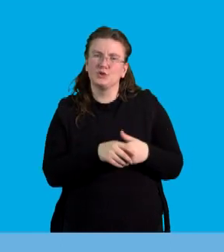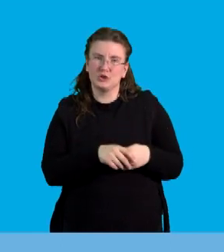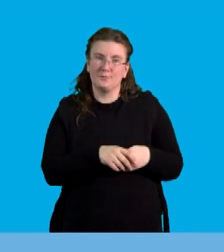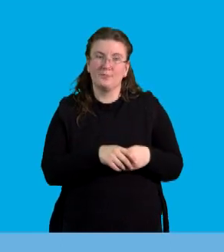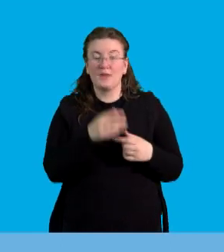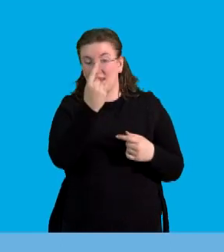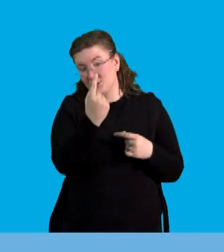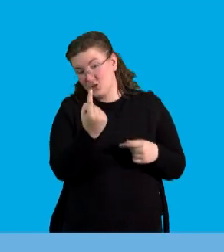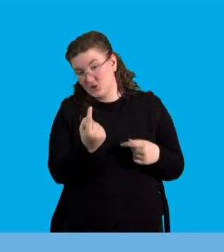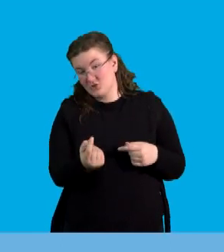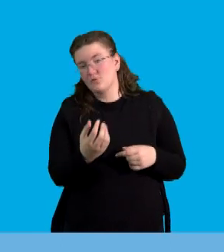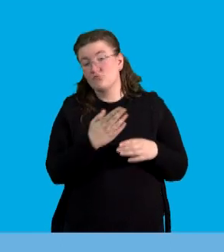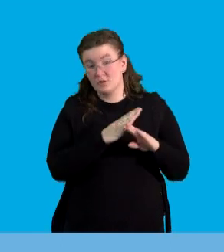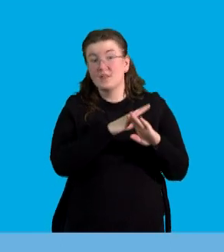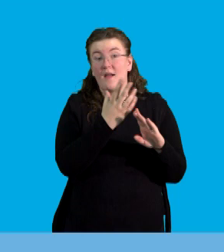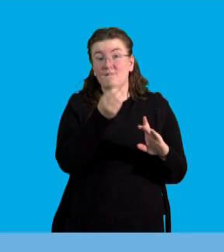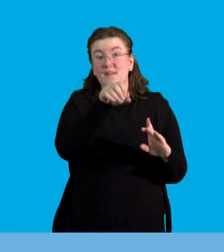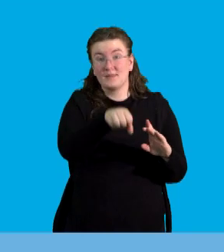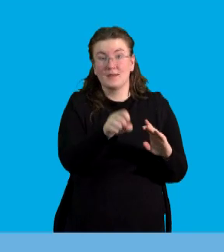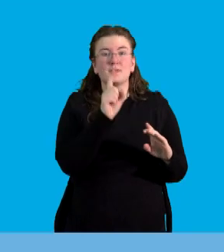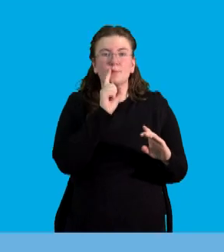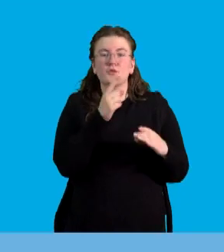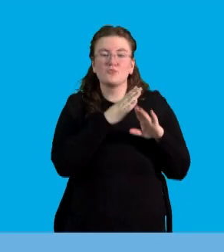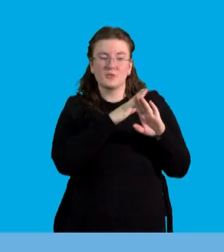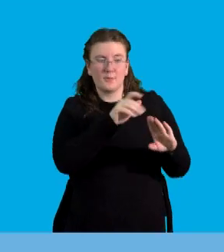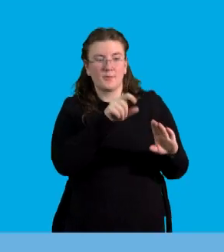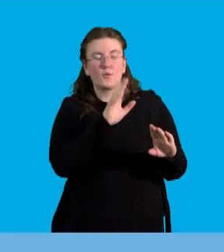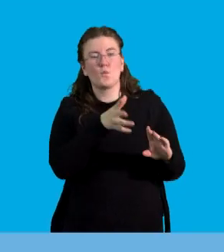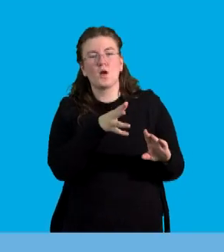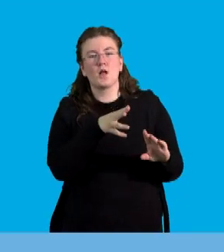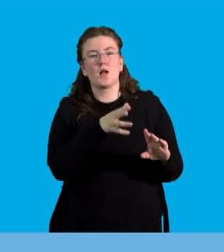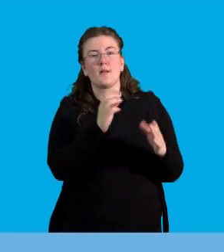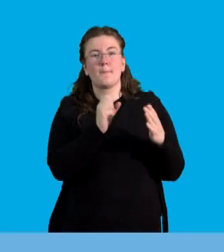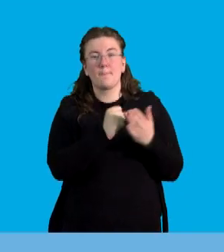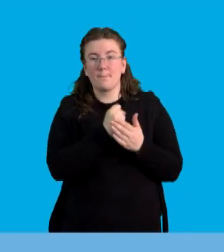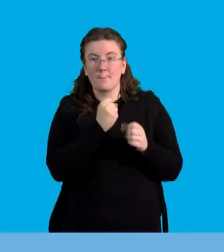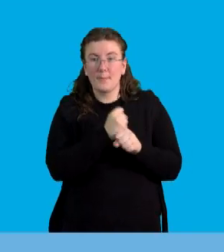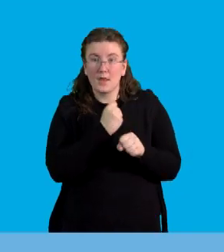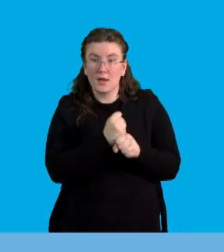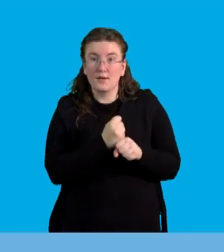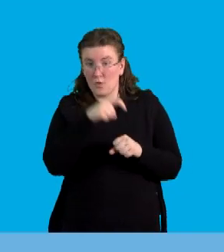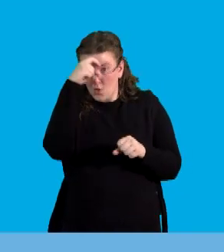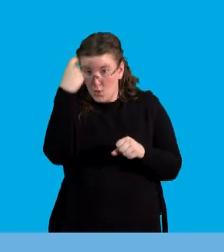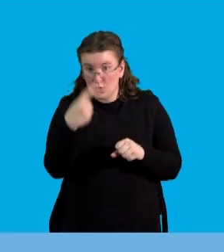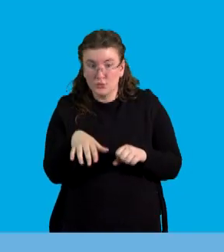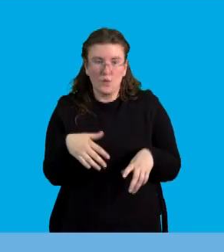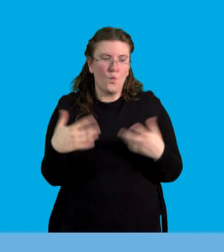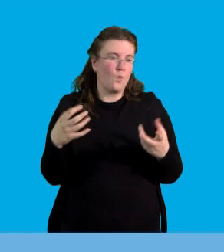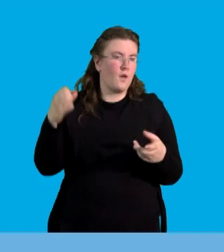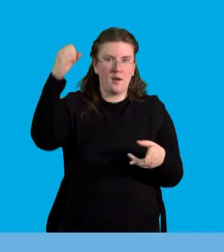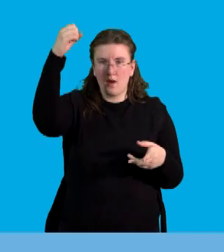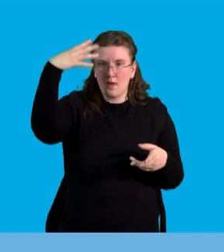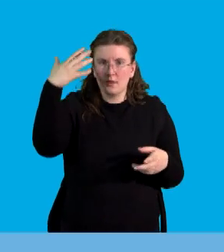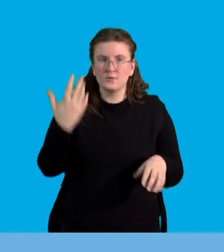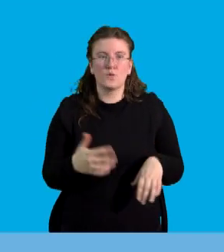those resistors, they have resistance. That resistance is going to generate a heat or generate a light,